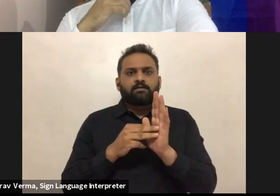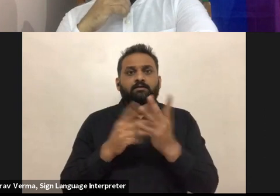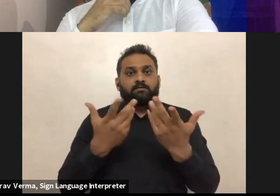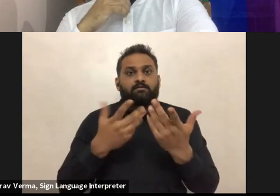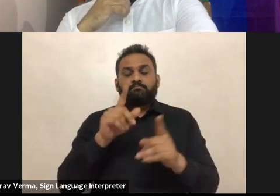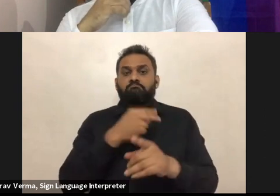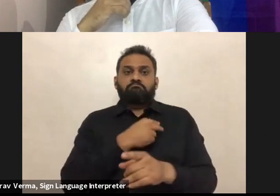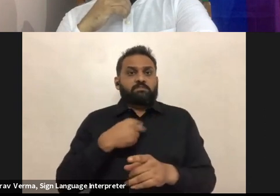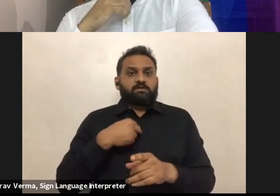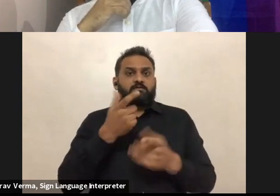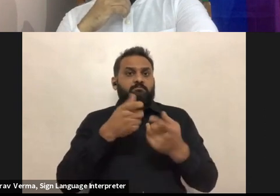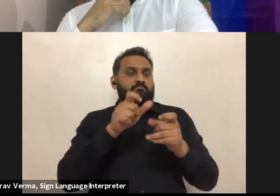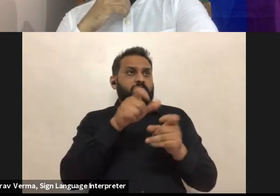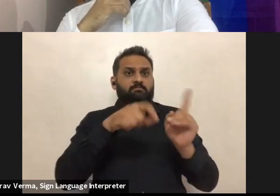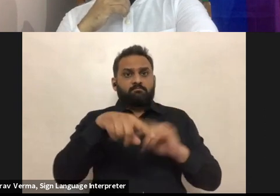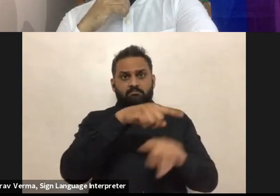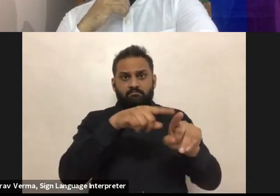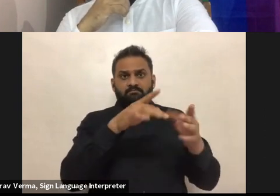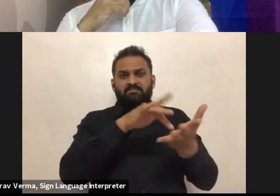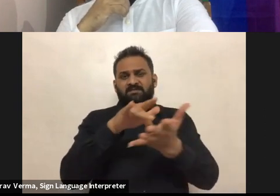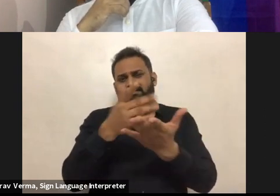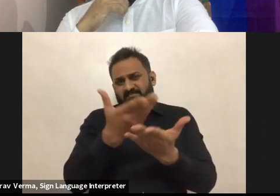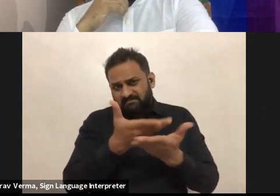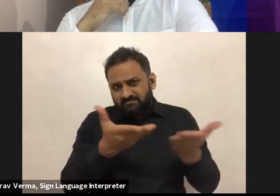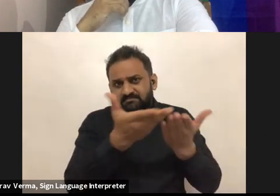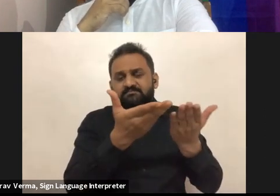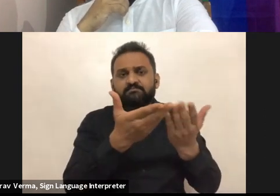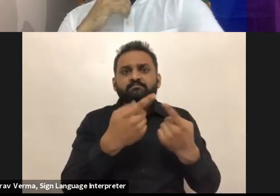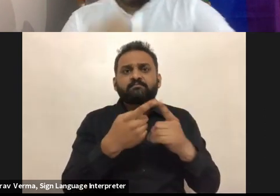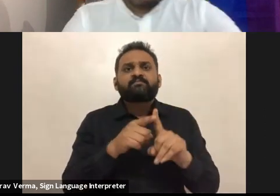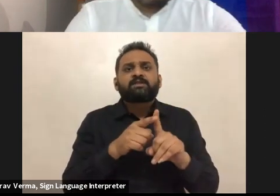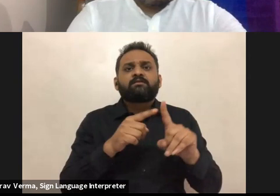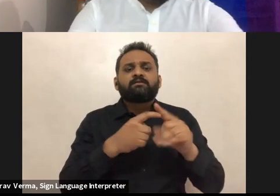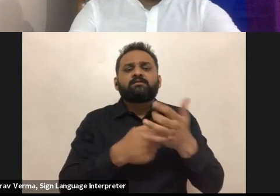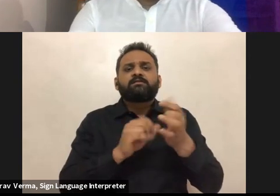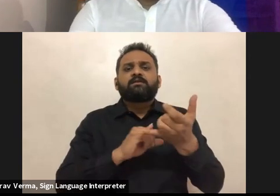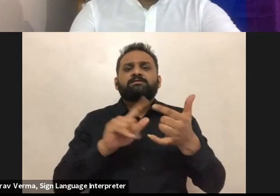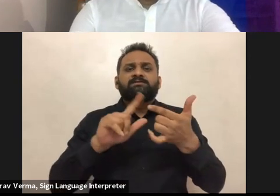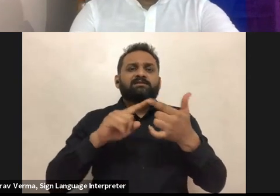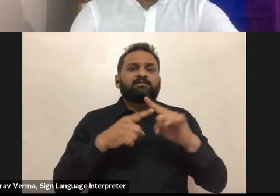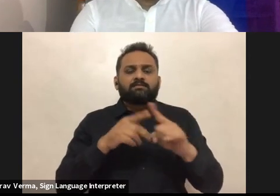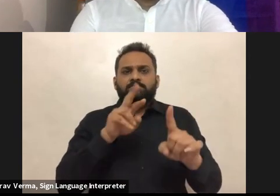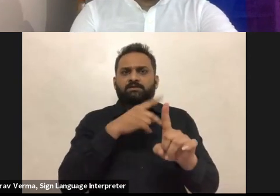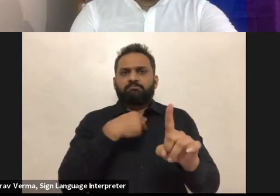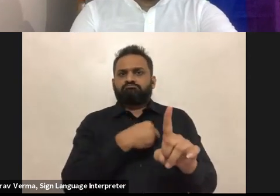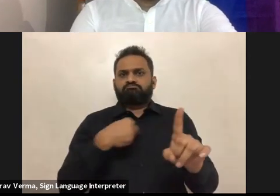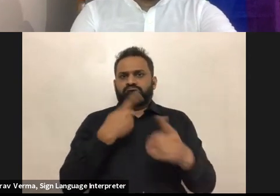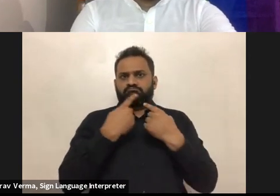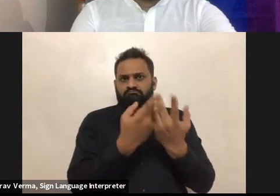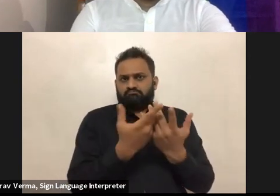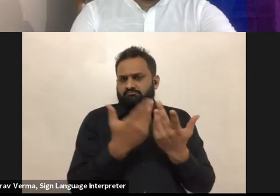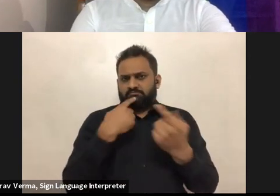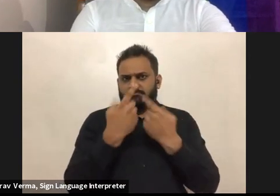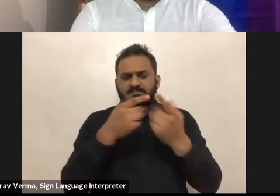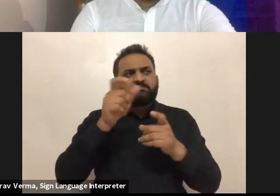like especially in medical spaces, transness is often medicalized, and it's often like thought of in